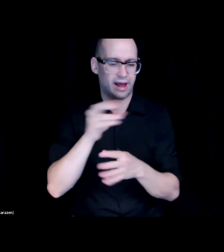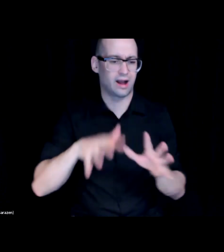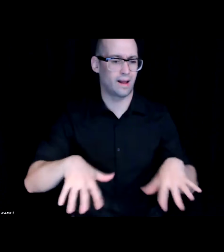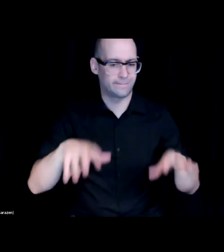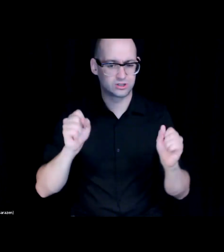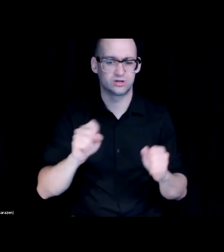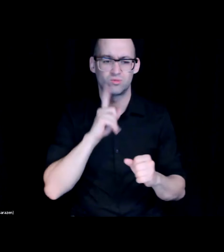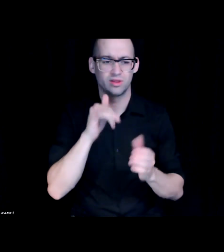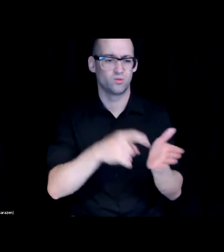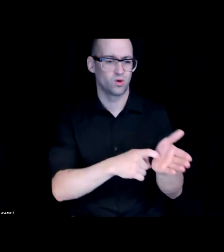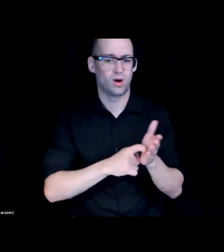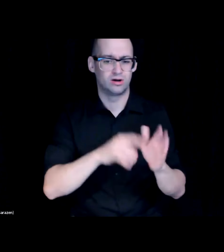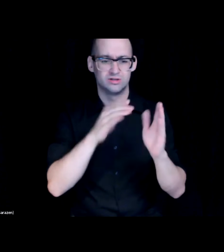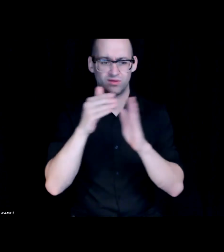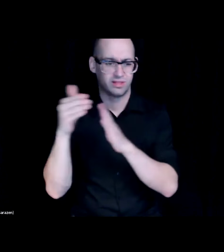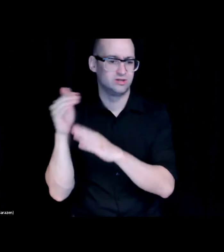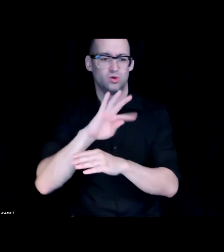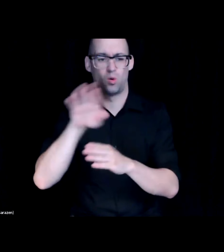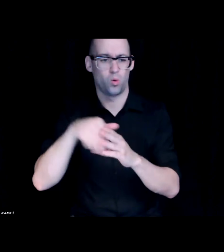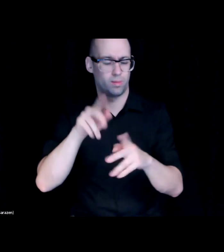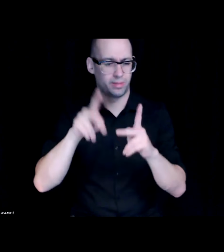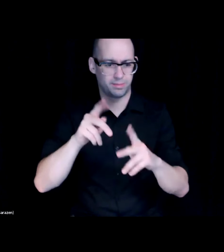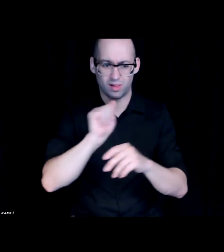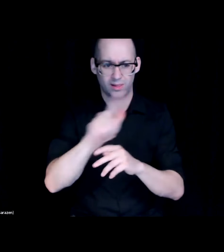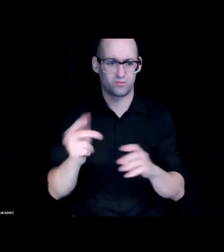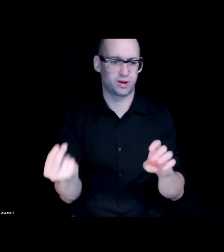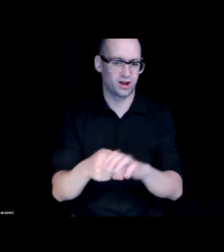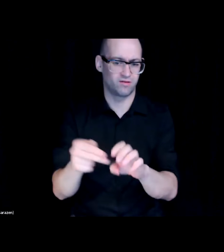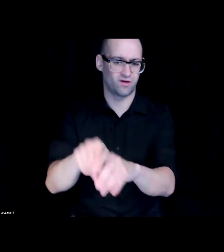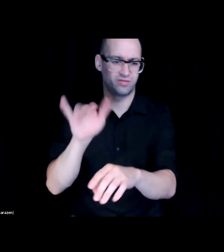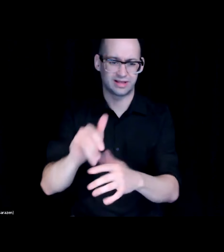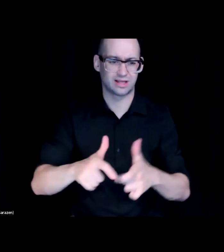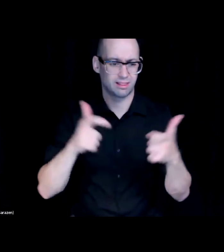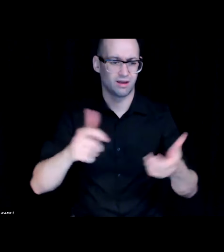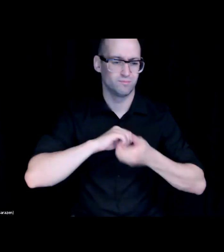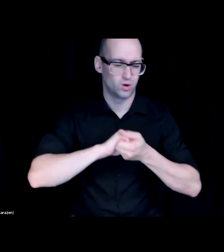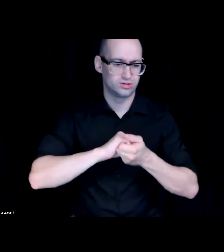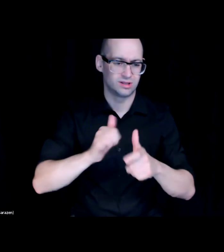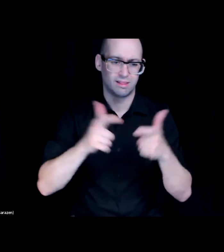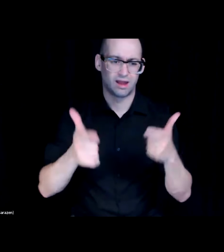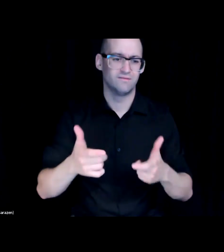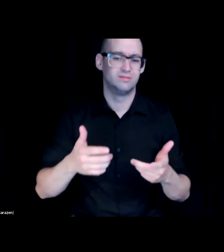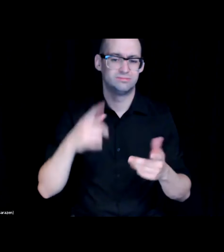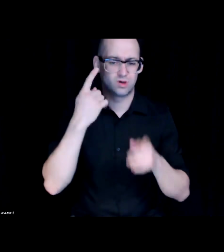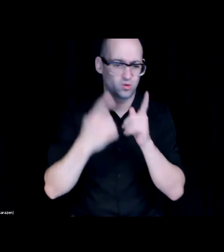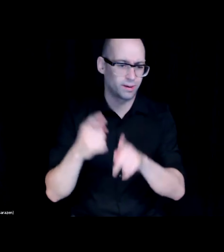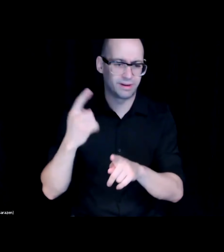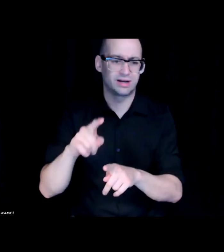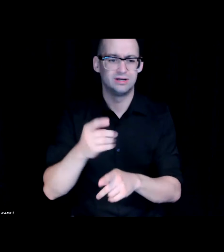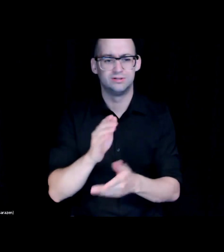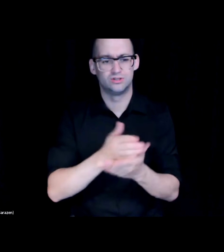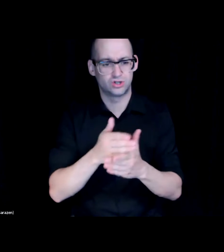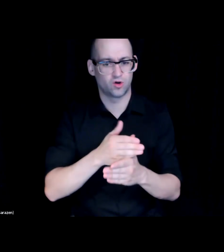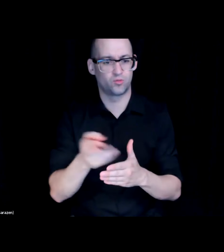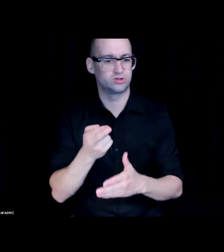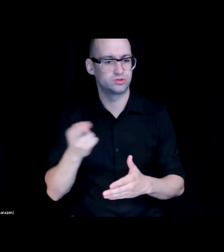a village type of thing, right? Yes. Like that Yes. is a lot of partnerships. That's a lot of collaboration, and sharing resources and